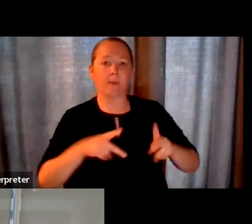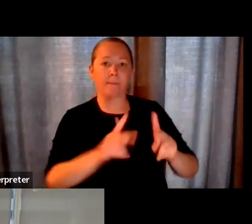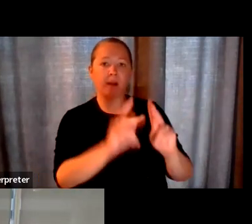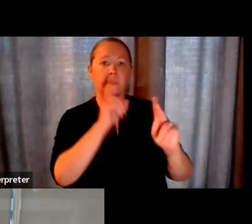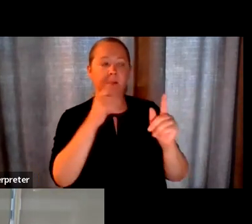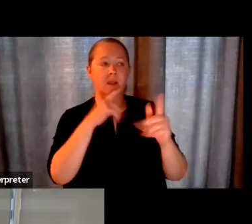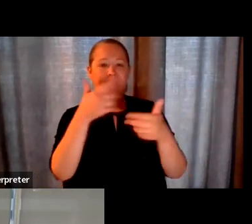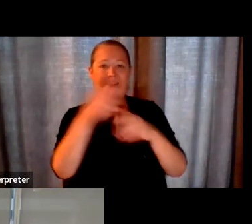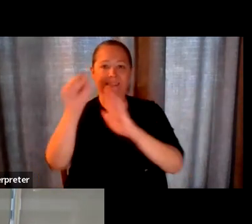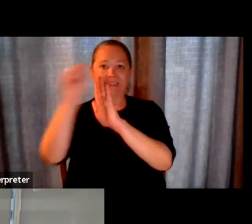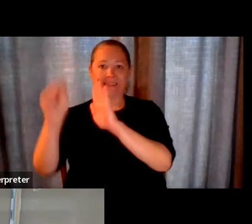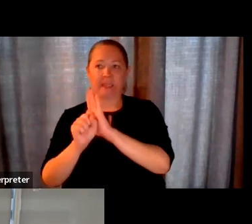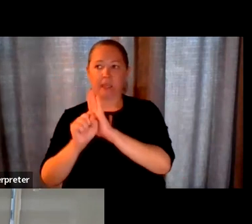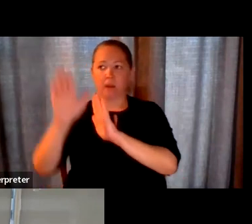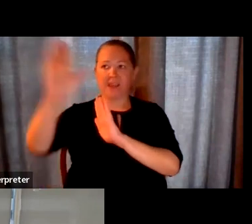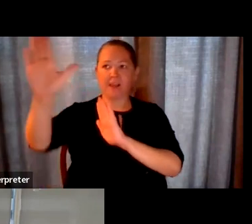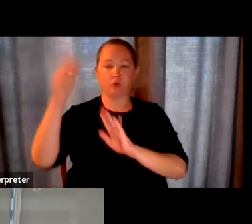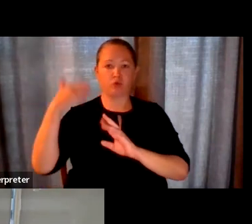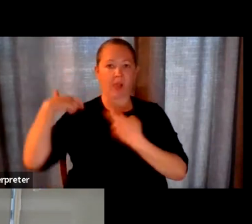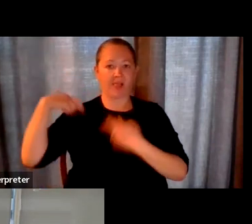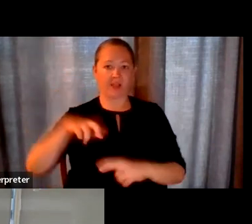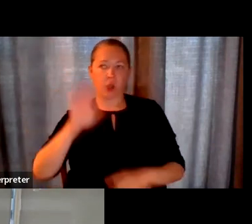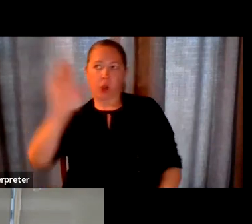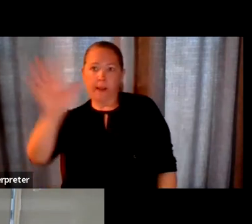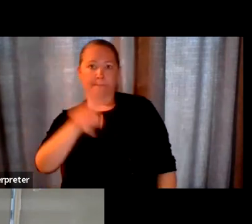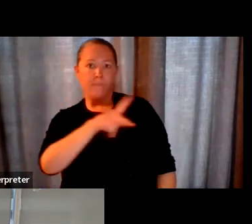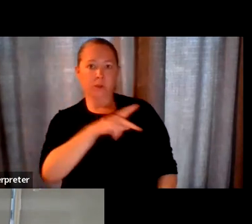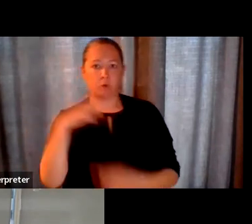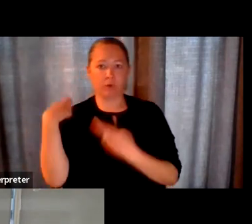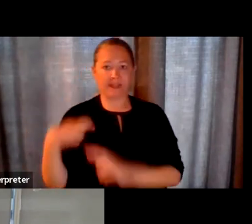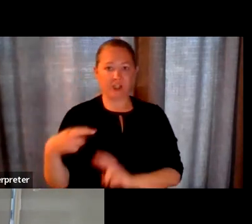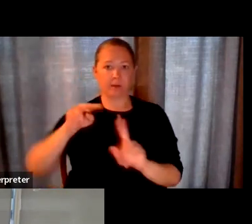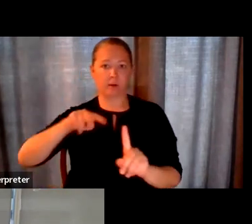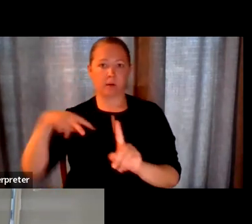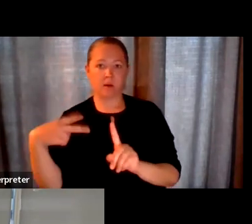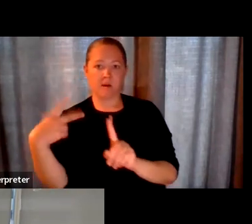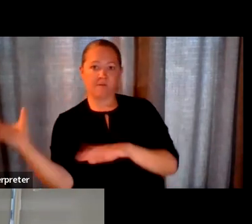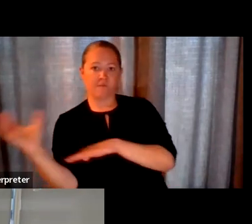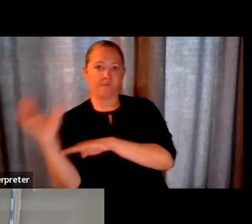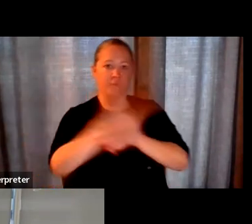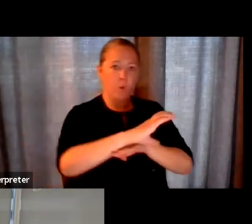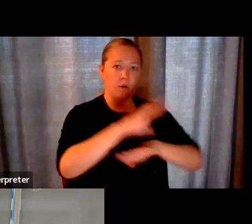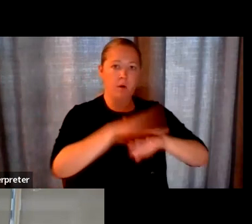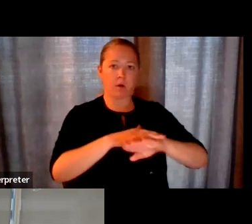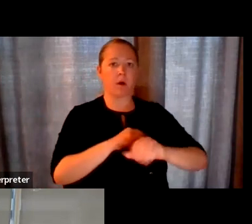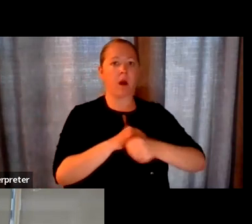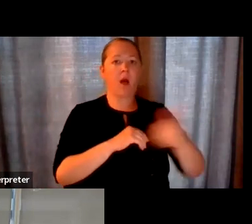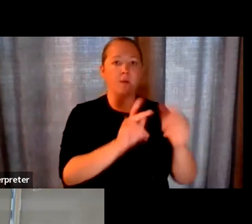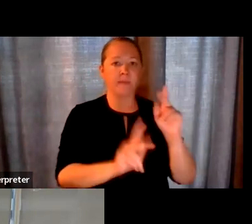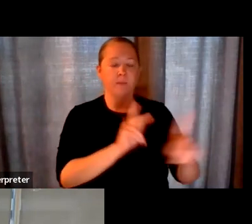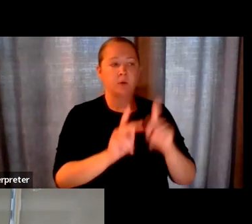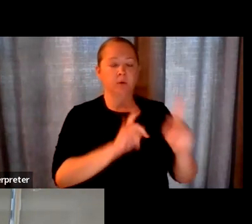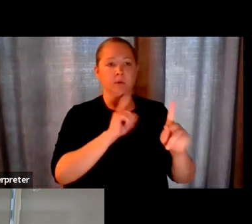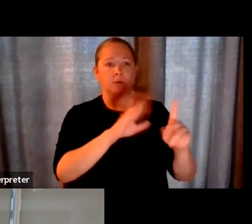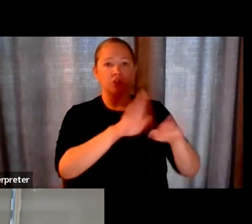impose his personal religious views and practices on other people's children,